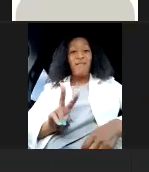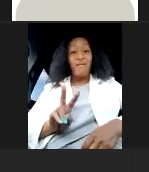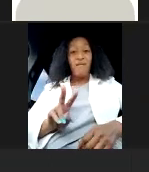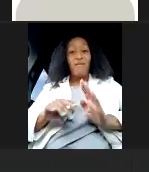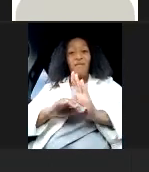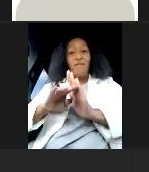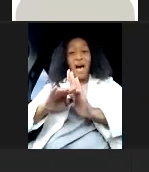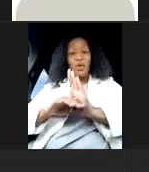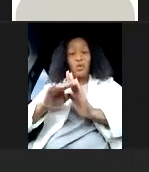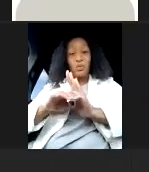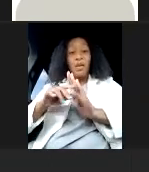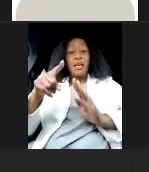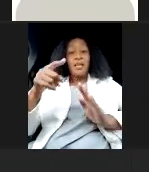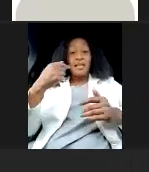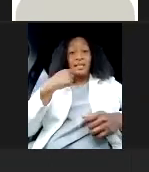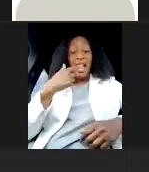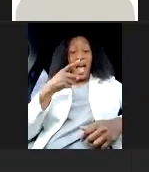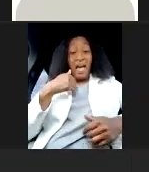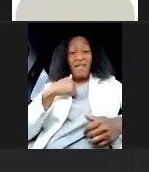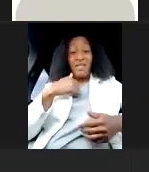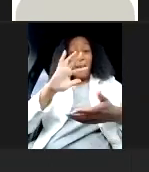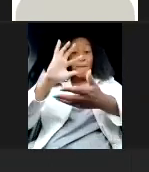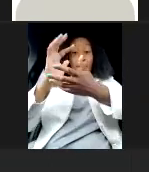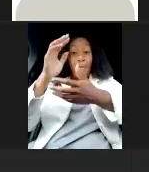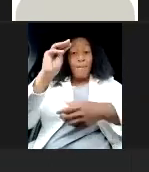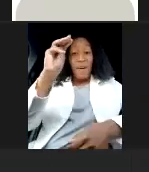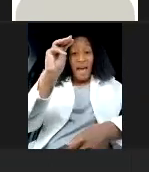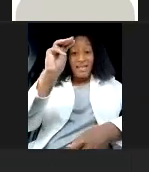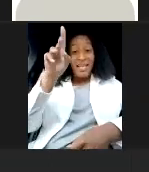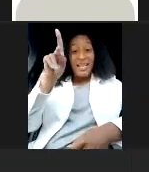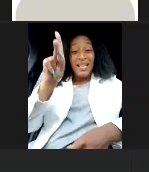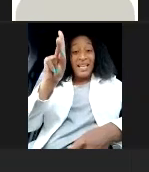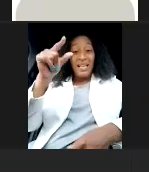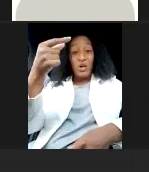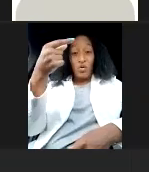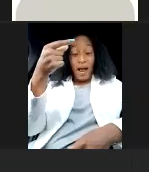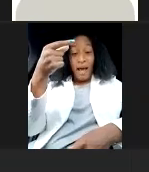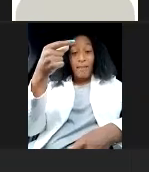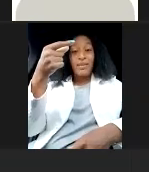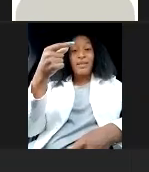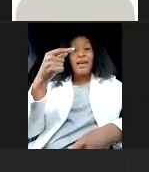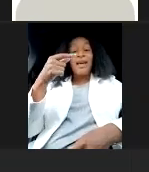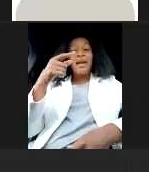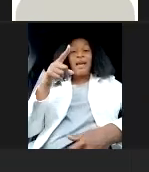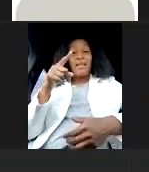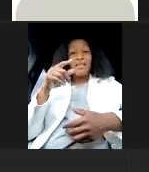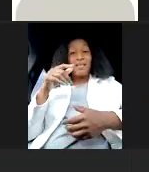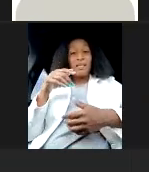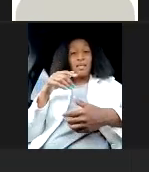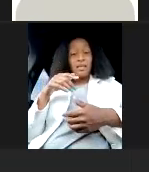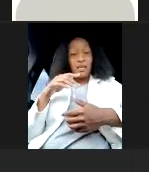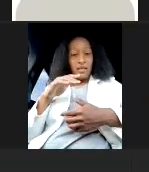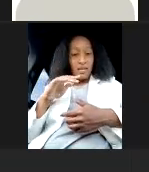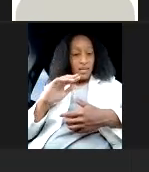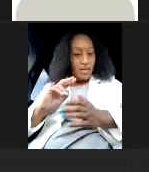had the volume units gallons, kilograms per gallon. That could be a density unit.